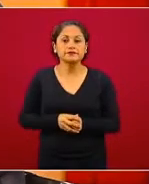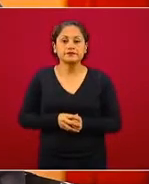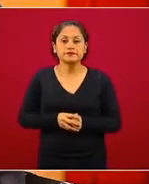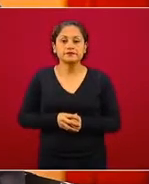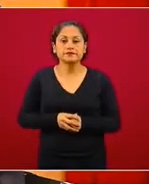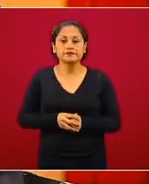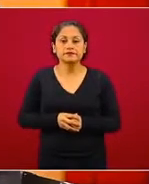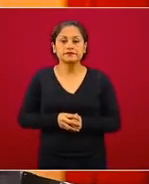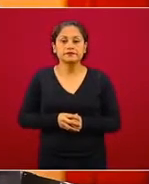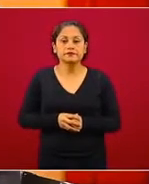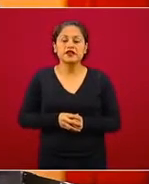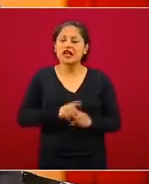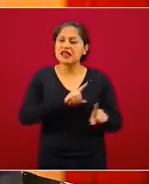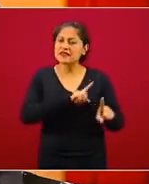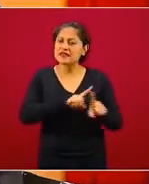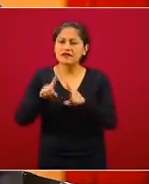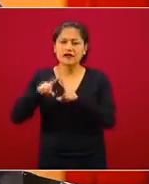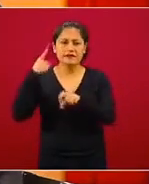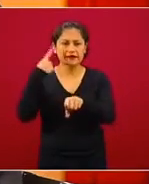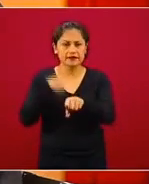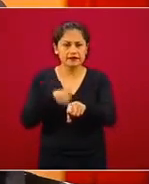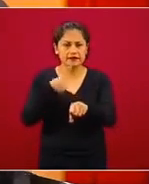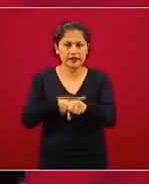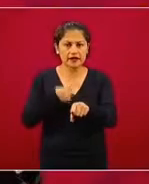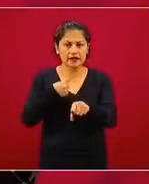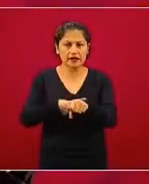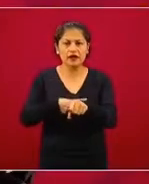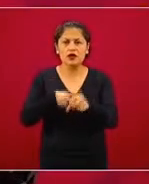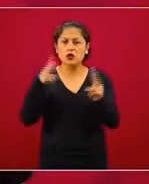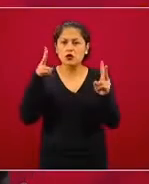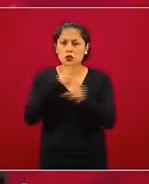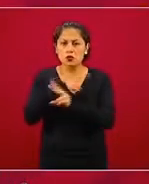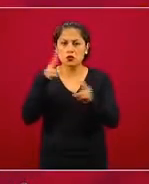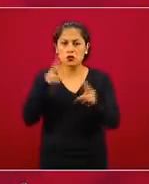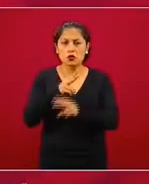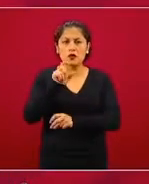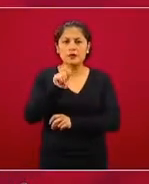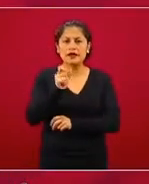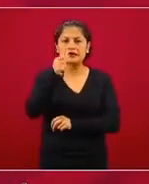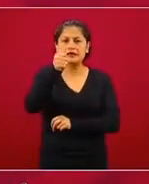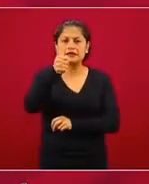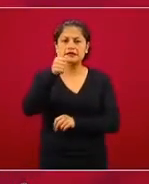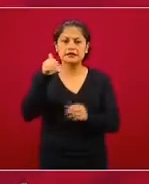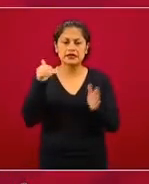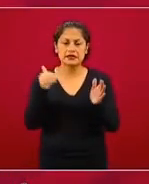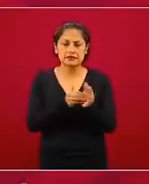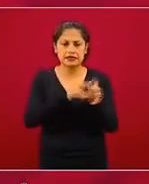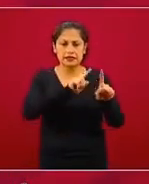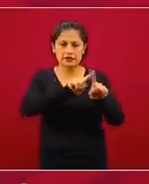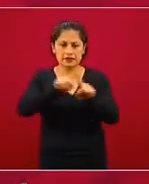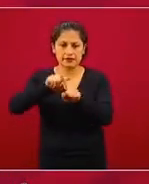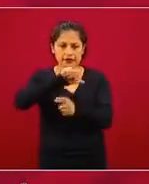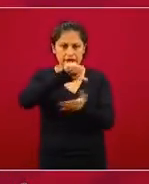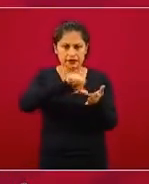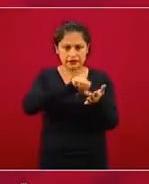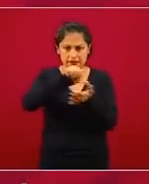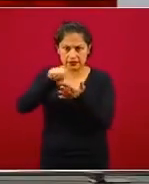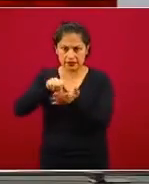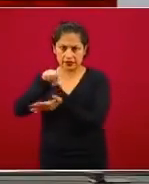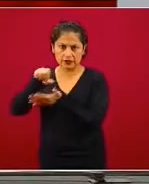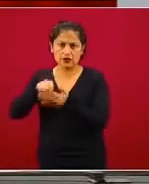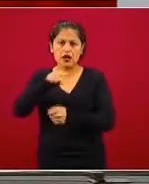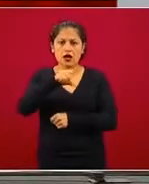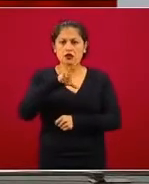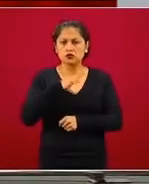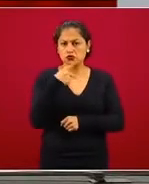registrados de so that we can infecciones see what the respiratorias transmission rates genéricas are. en 26,000 unidades que But tienen we un calendario can see semanal. state by Entonces, state how este quickly desfase